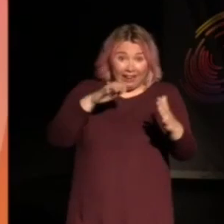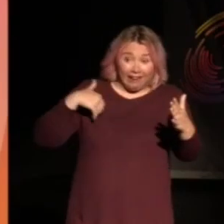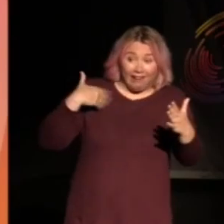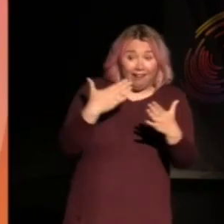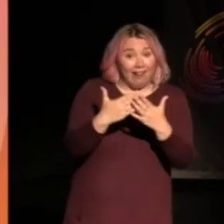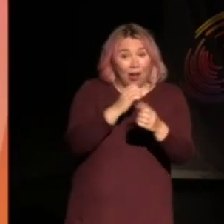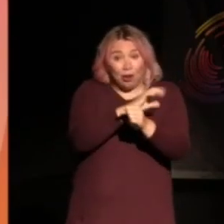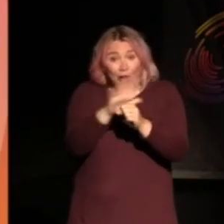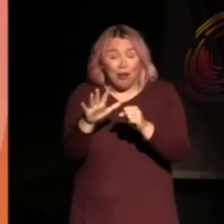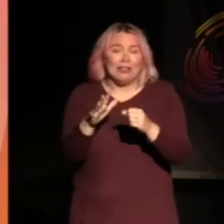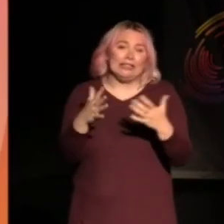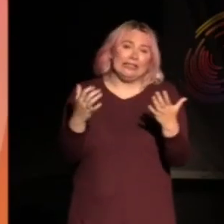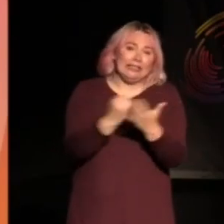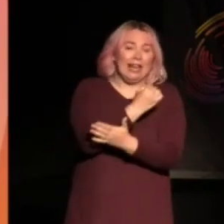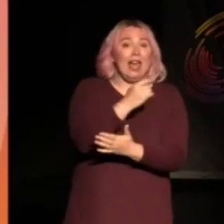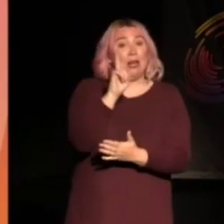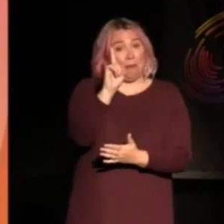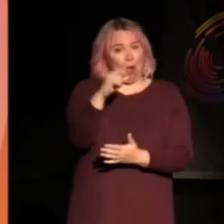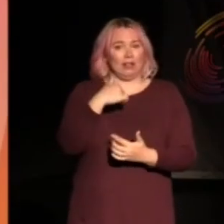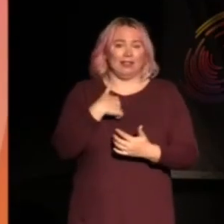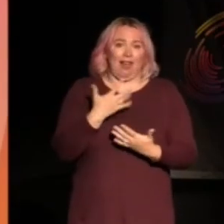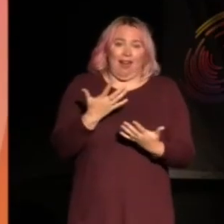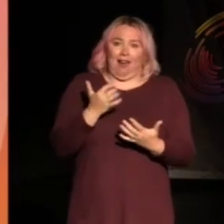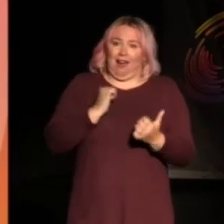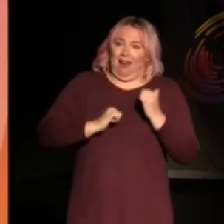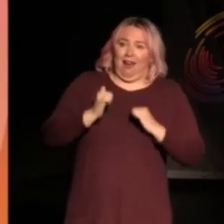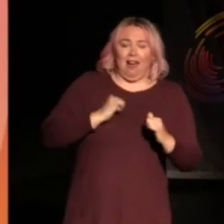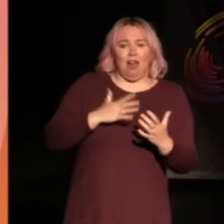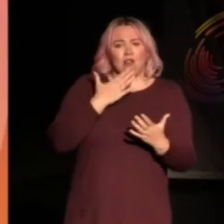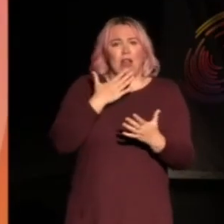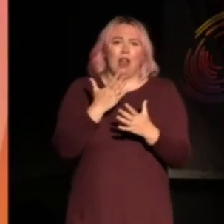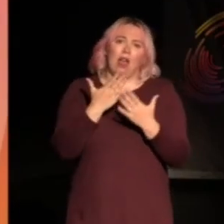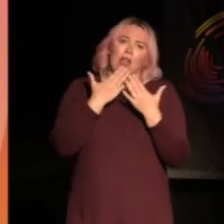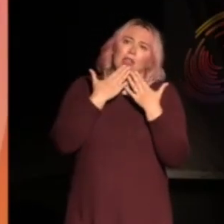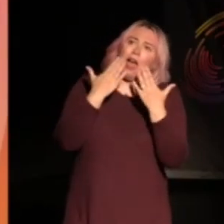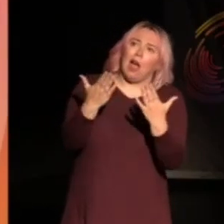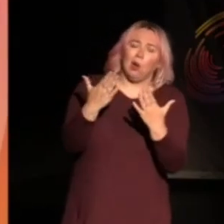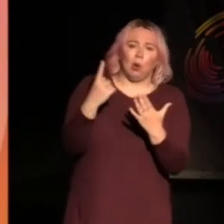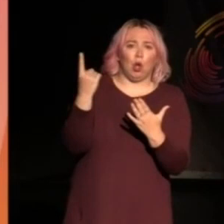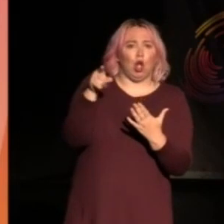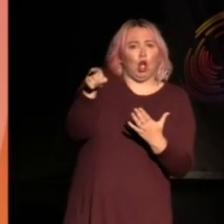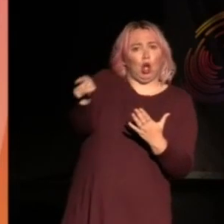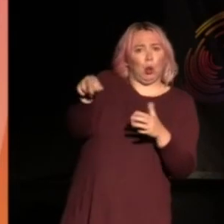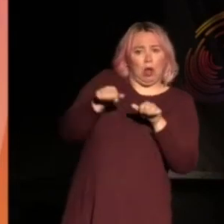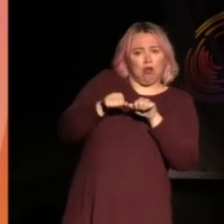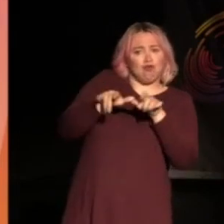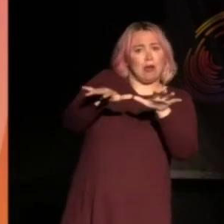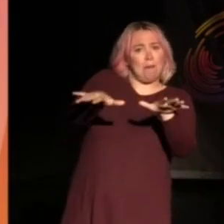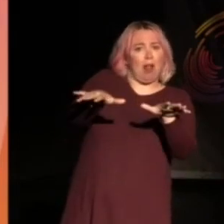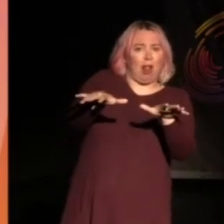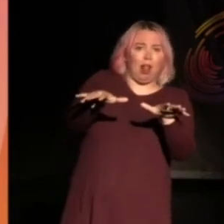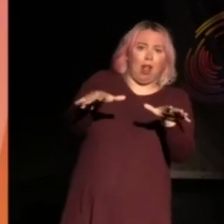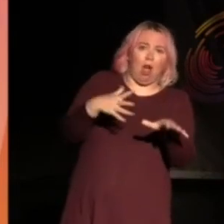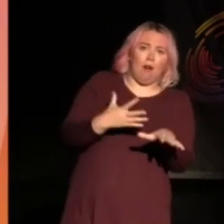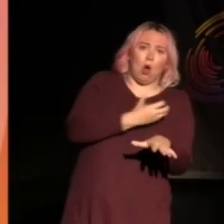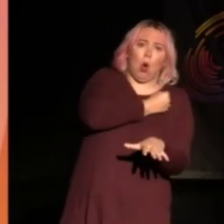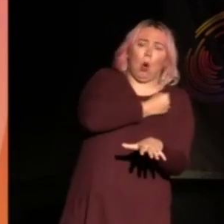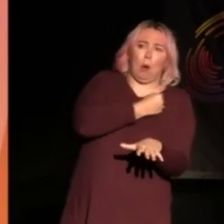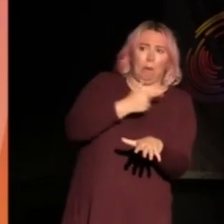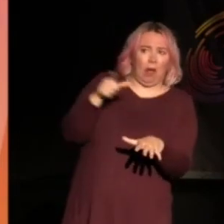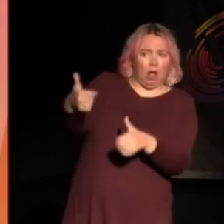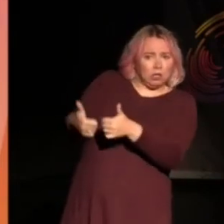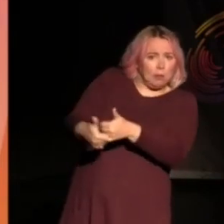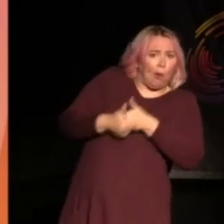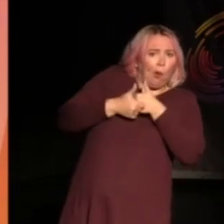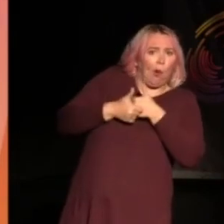for us to be here, and it couldn't be a better day. We're so thankful to Ripples of Hope for all of the support and engagement that they have given us, and to the